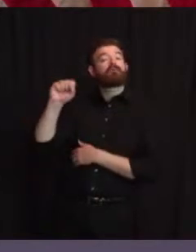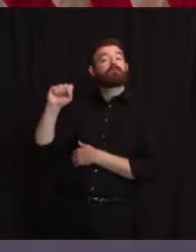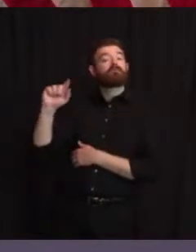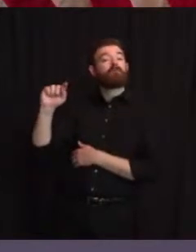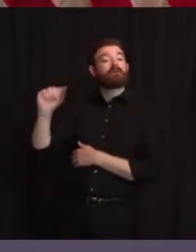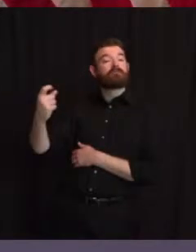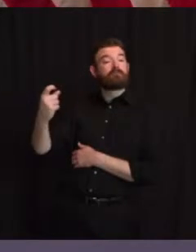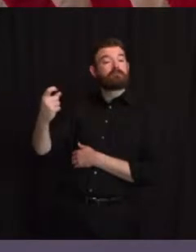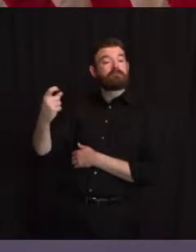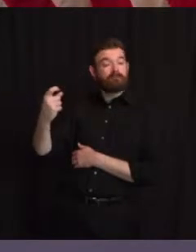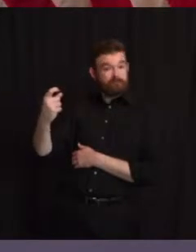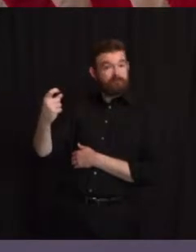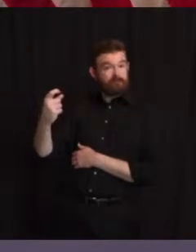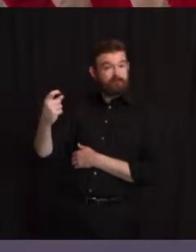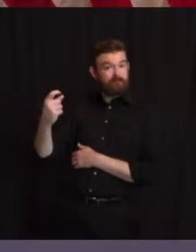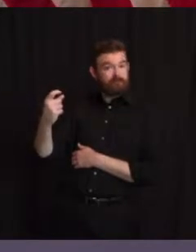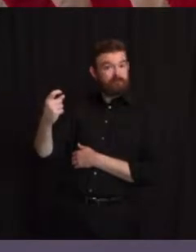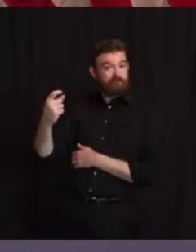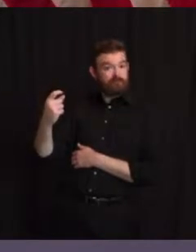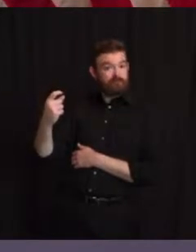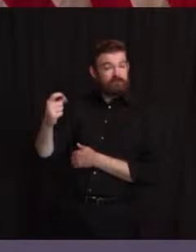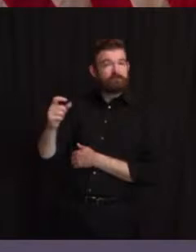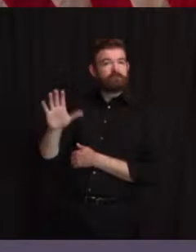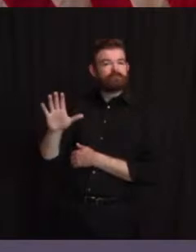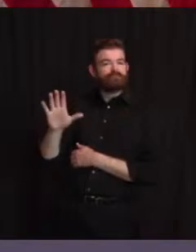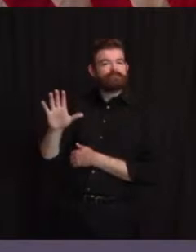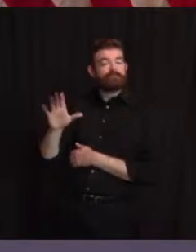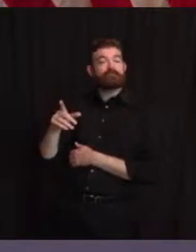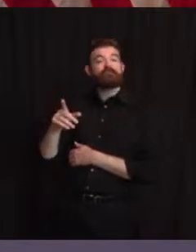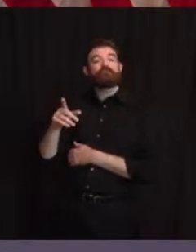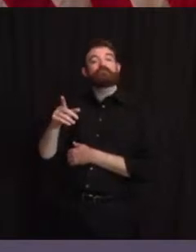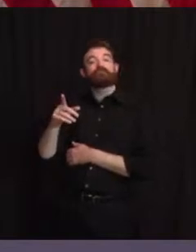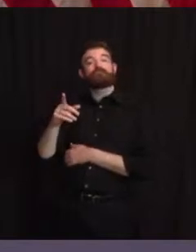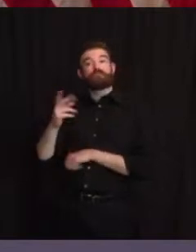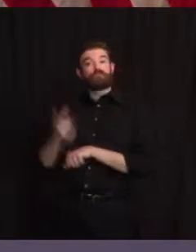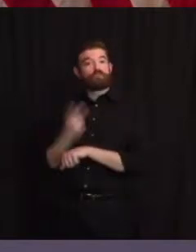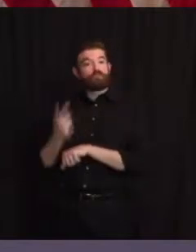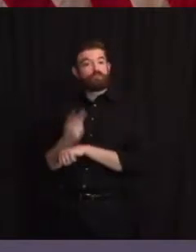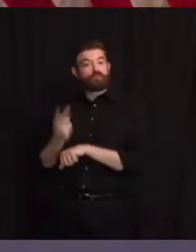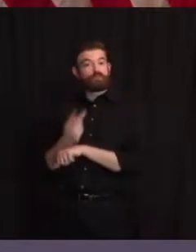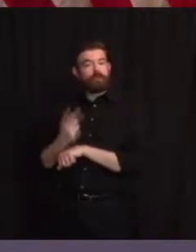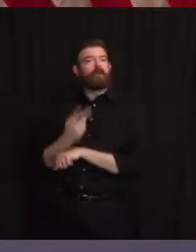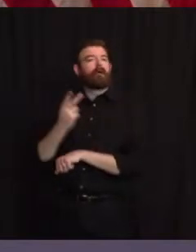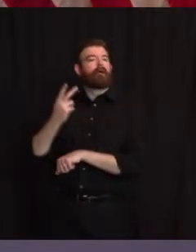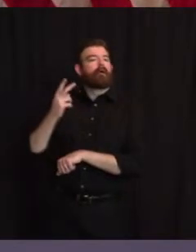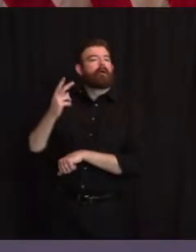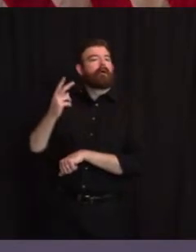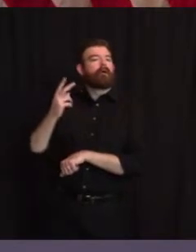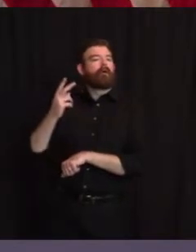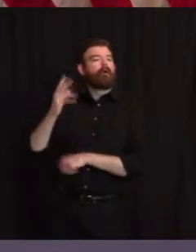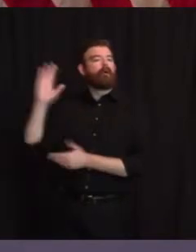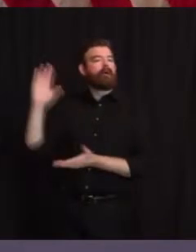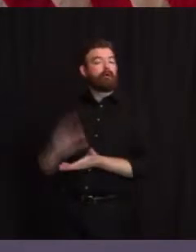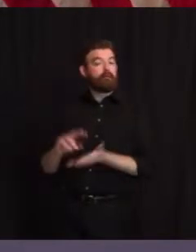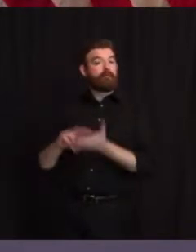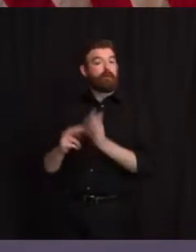tax, gas consumption would mean the rate would go up this summer? And do you expect the state's credit rating could go